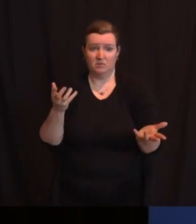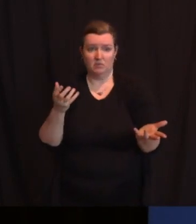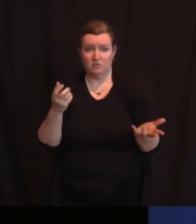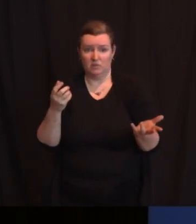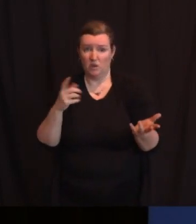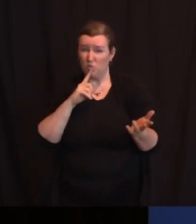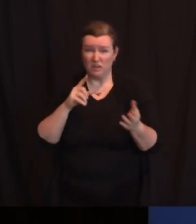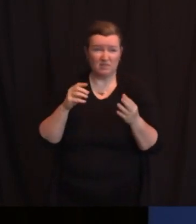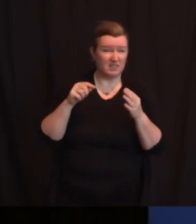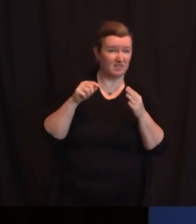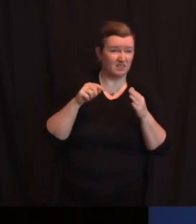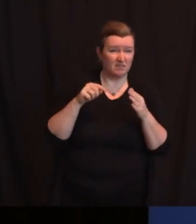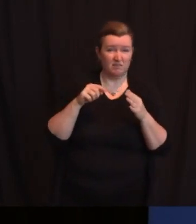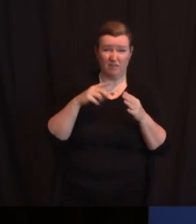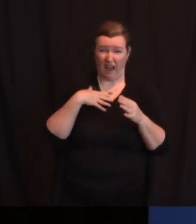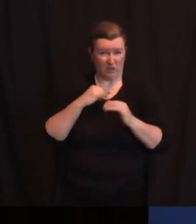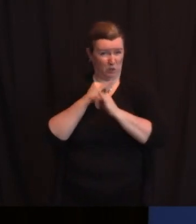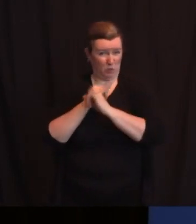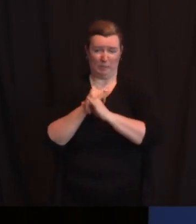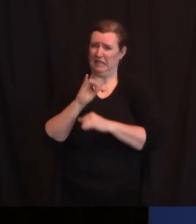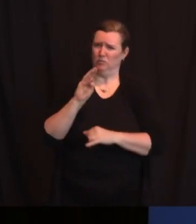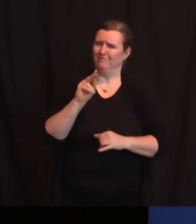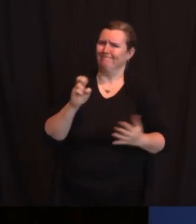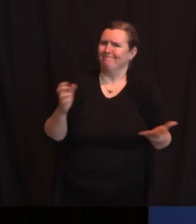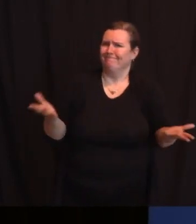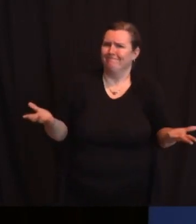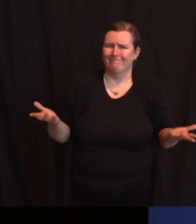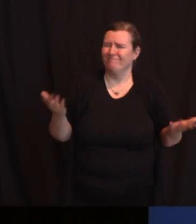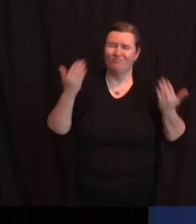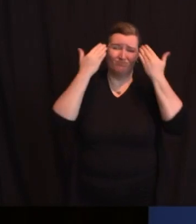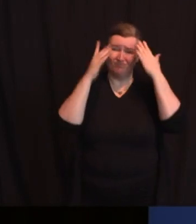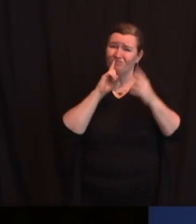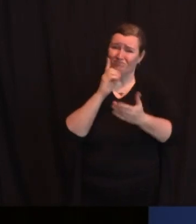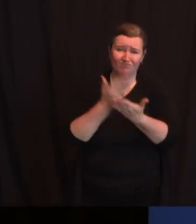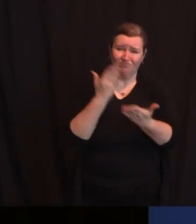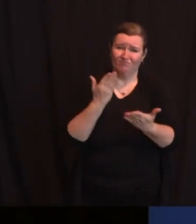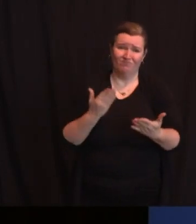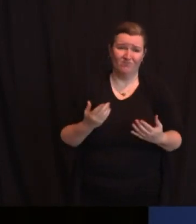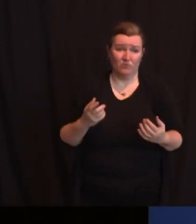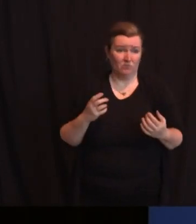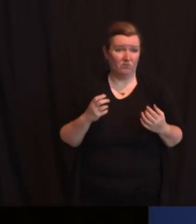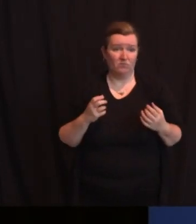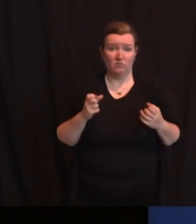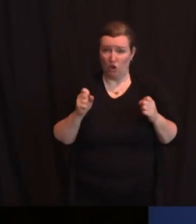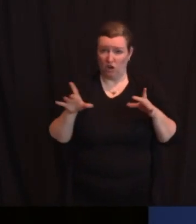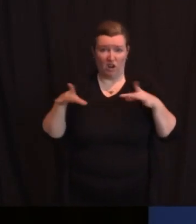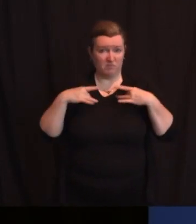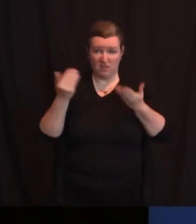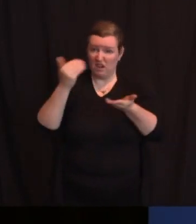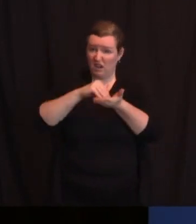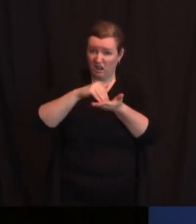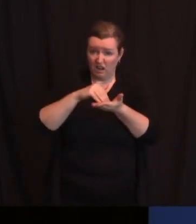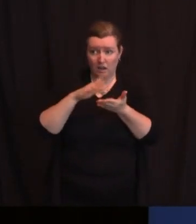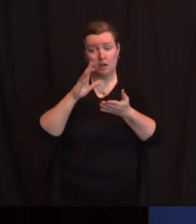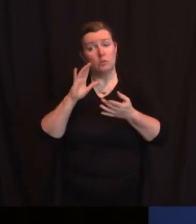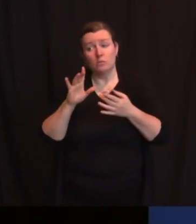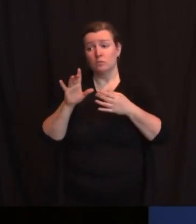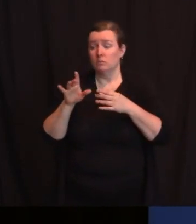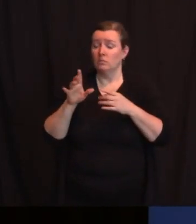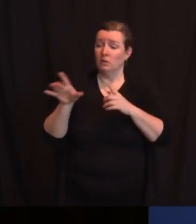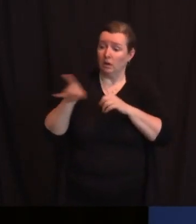immune to getting infected again with SARS-CoV-2, and doesn't tell you whether or not you